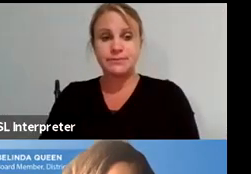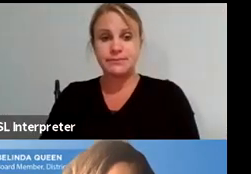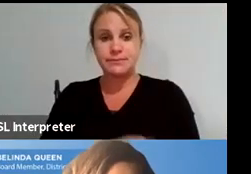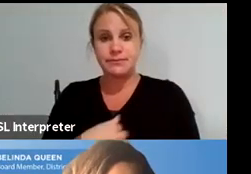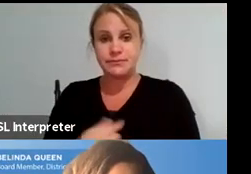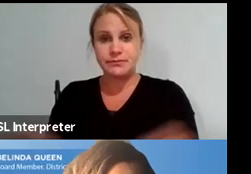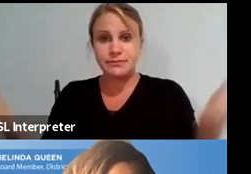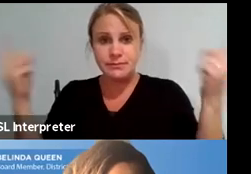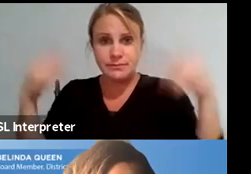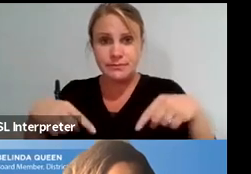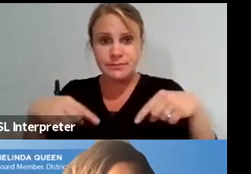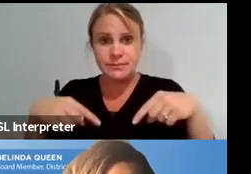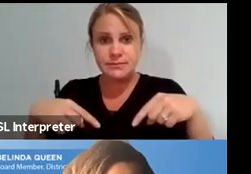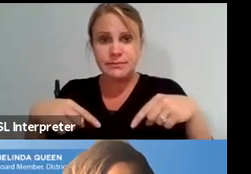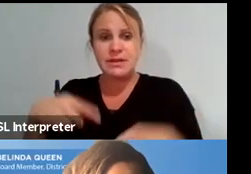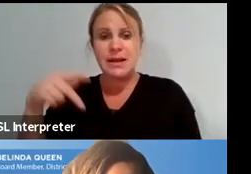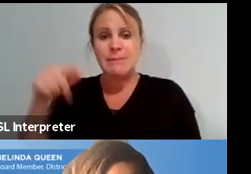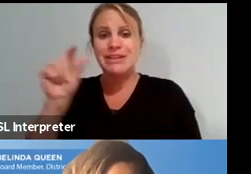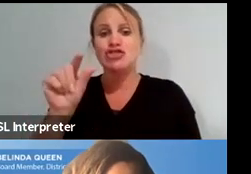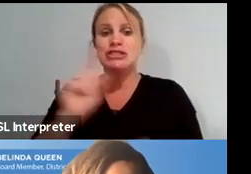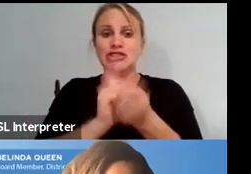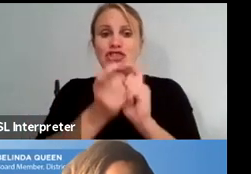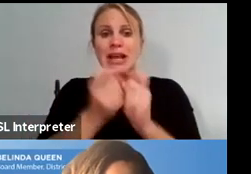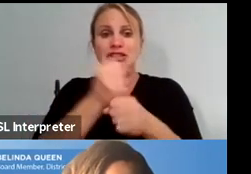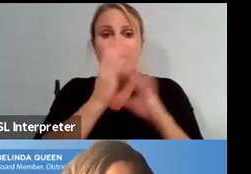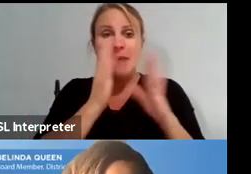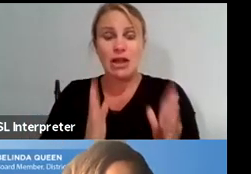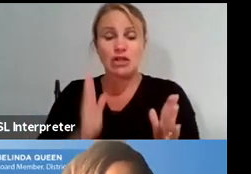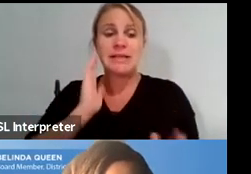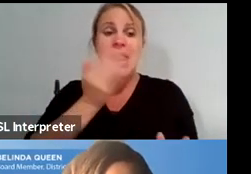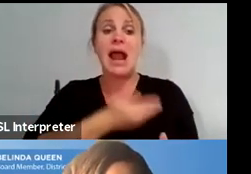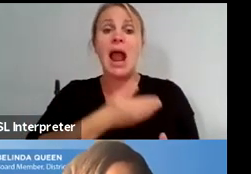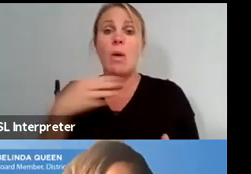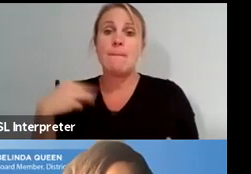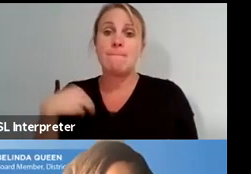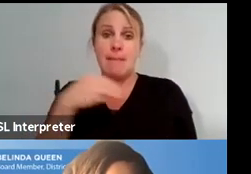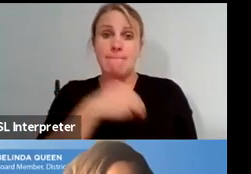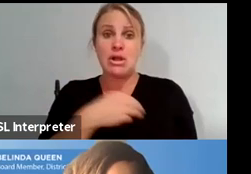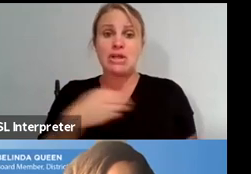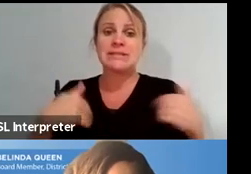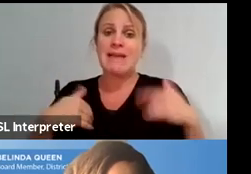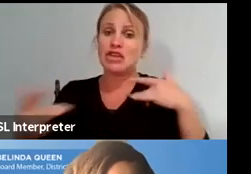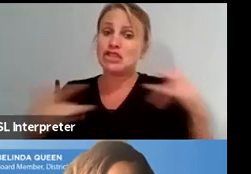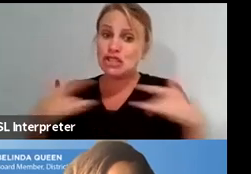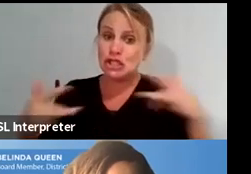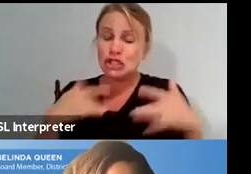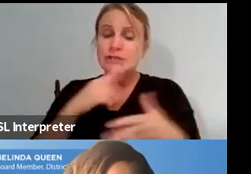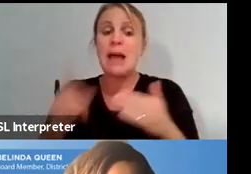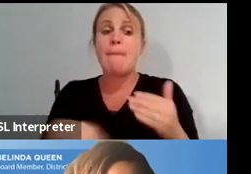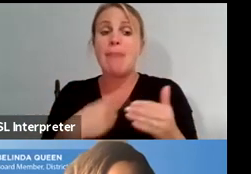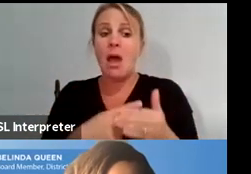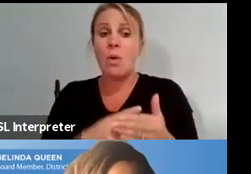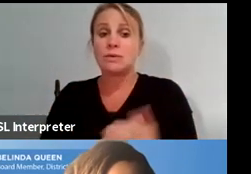as co-founder of PG Changemakers, and our members have grave concerns about